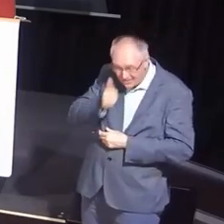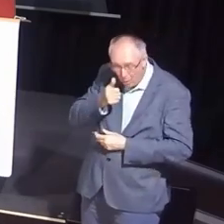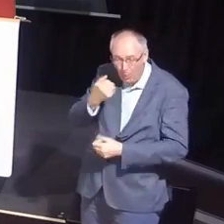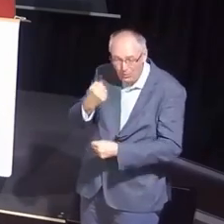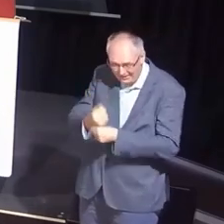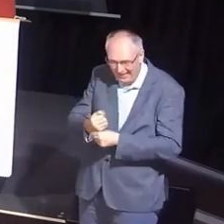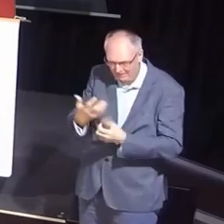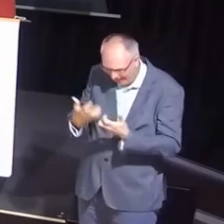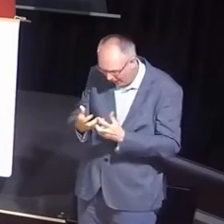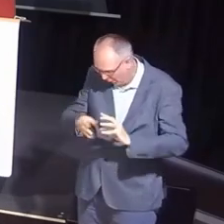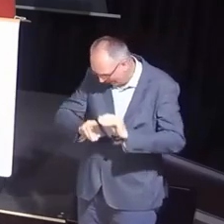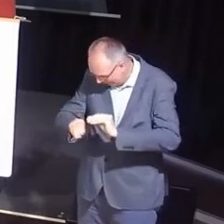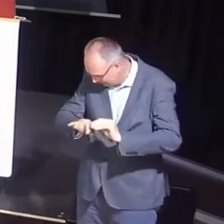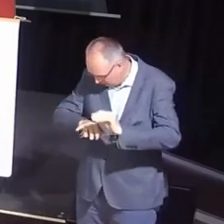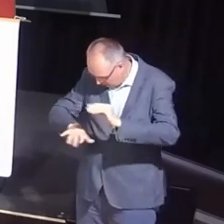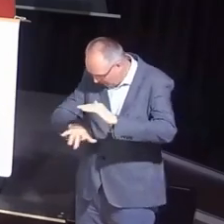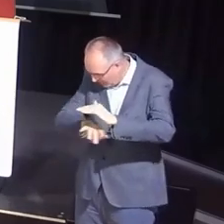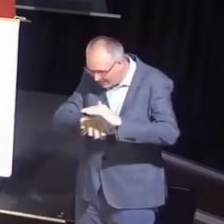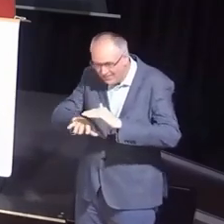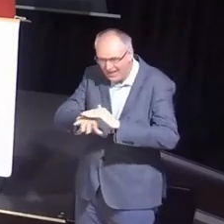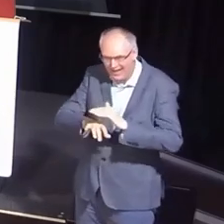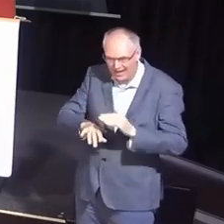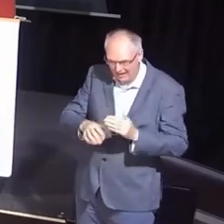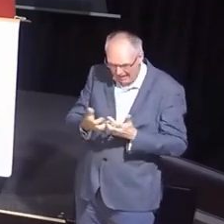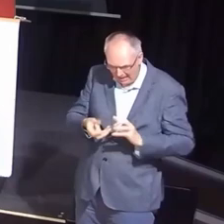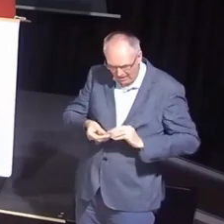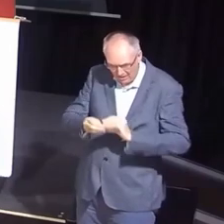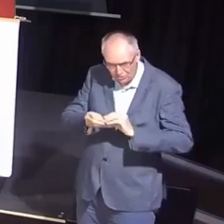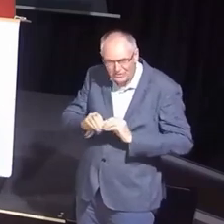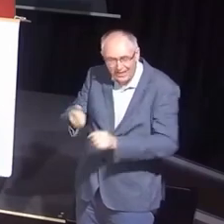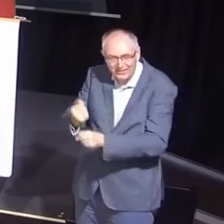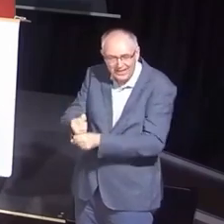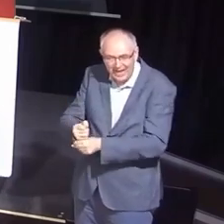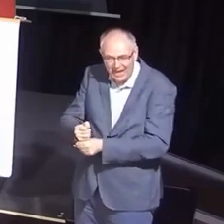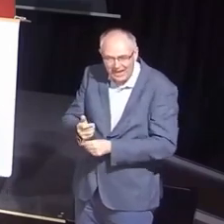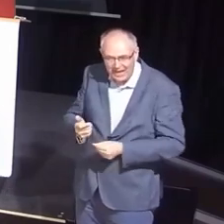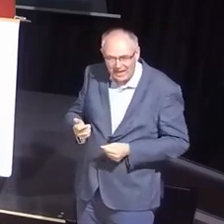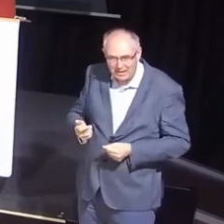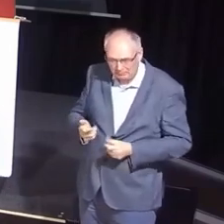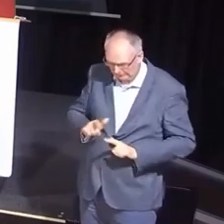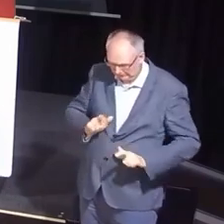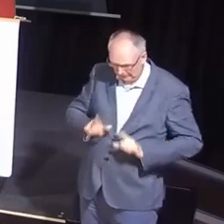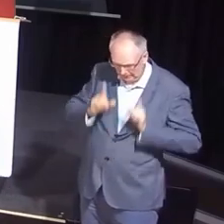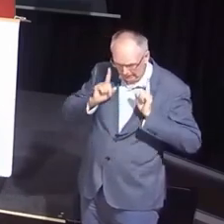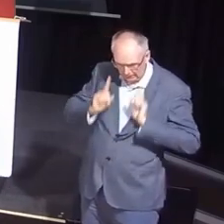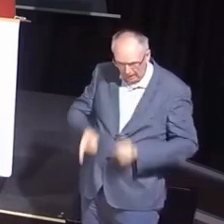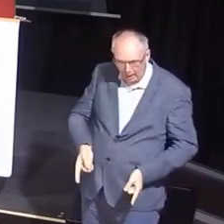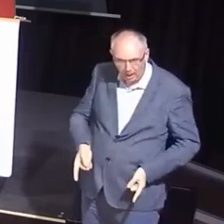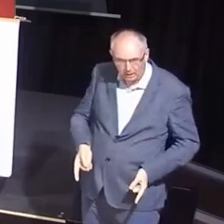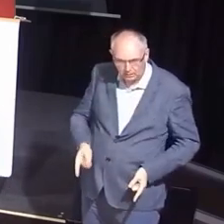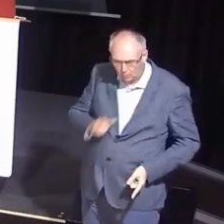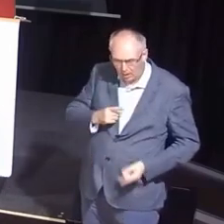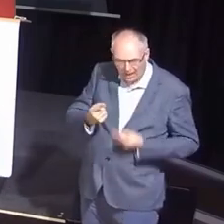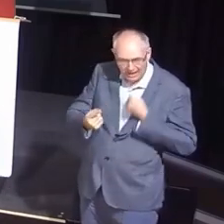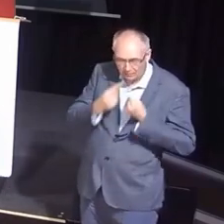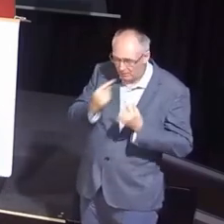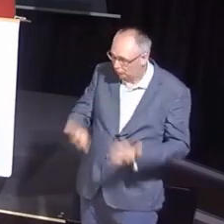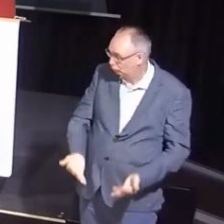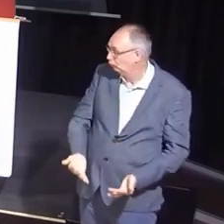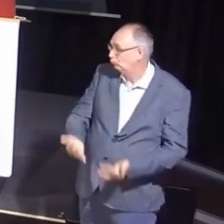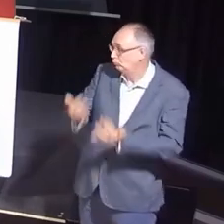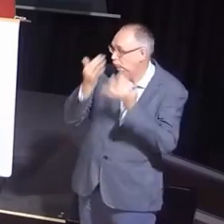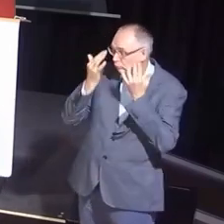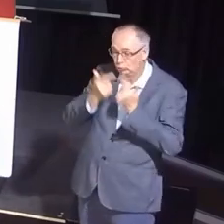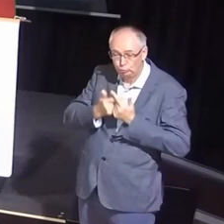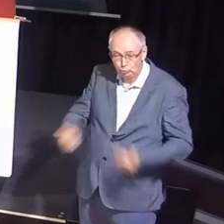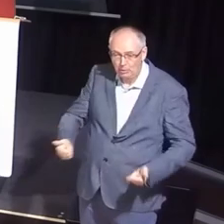made and what contributed to that process, and you still stumble because you're just being overloaded.